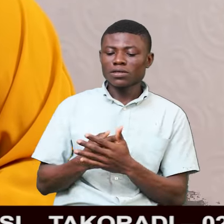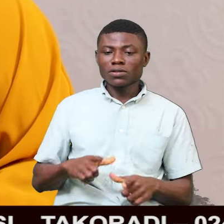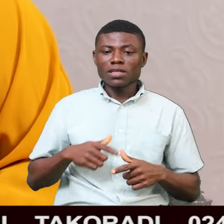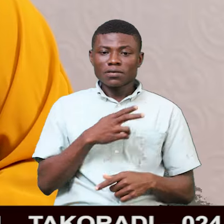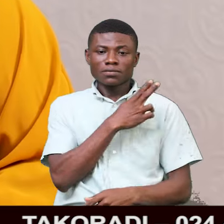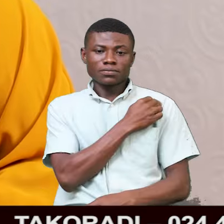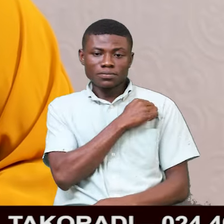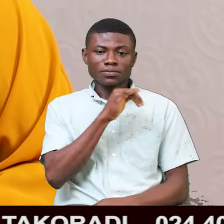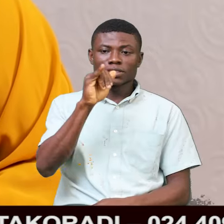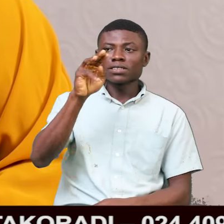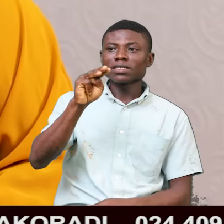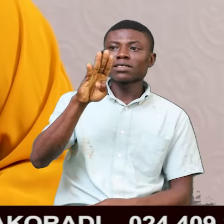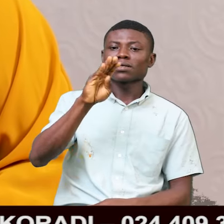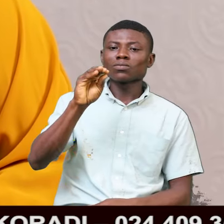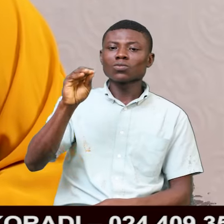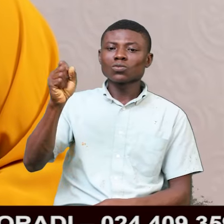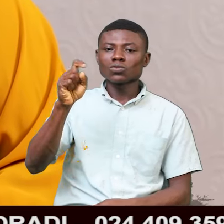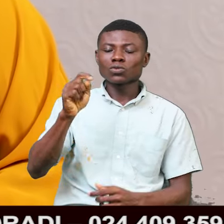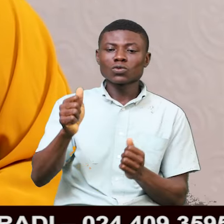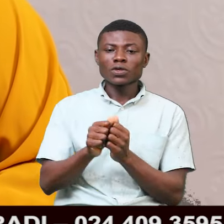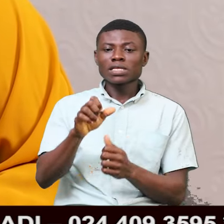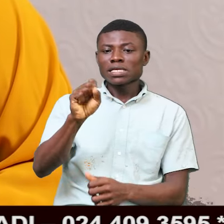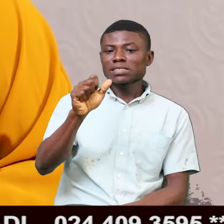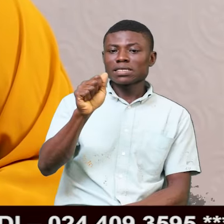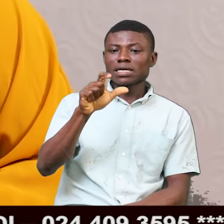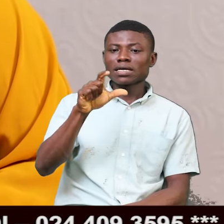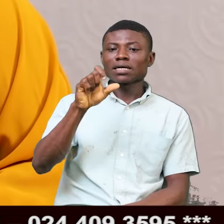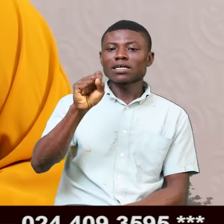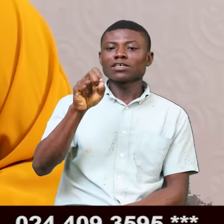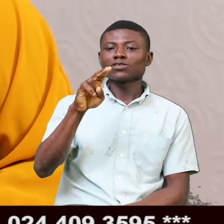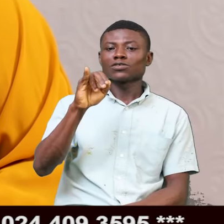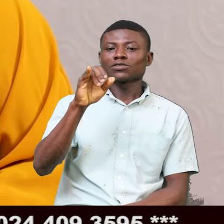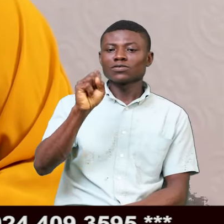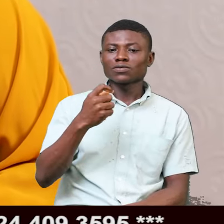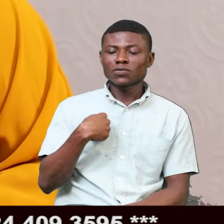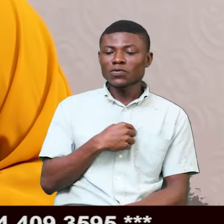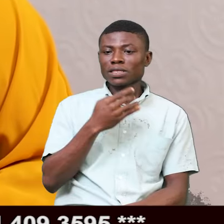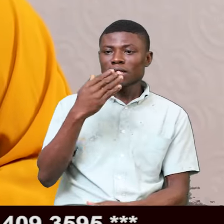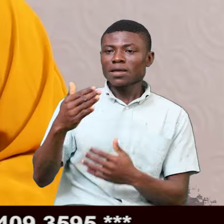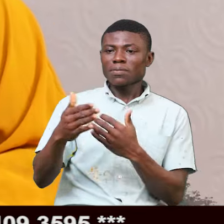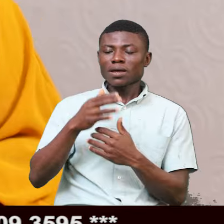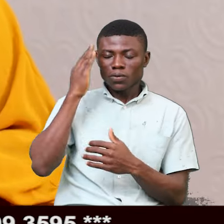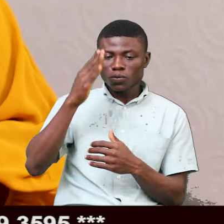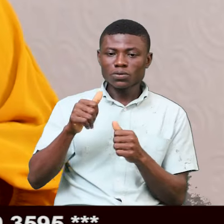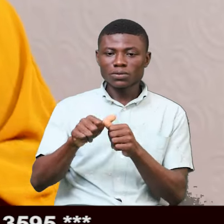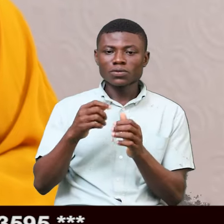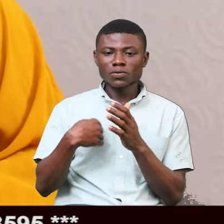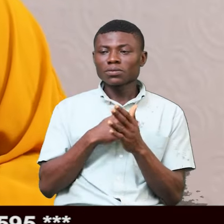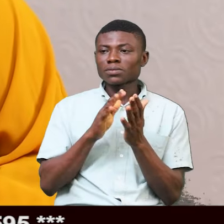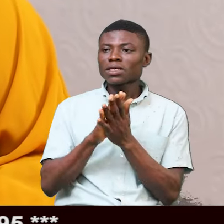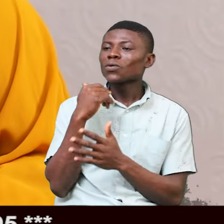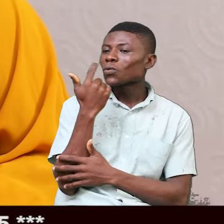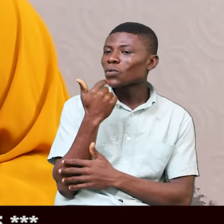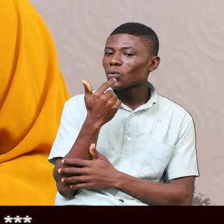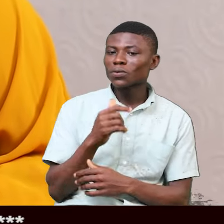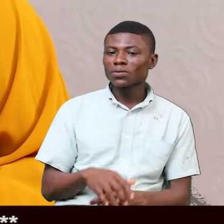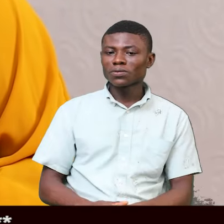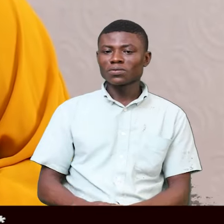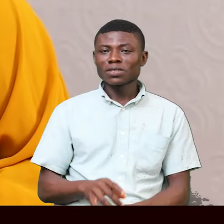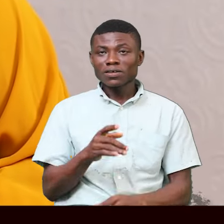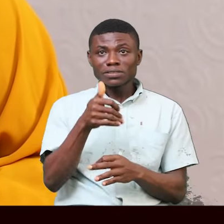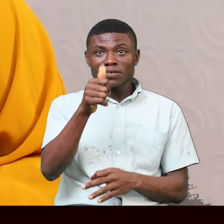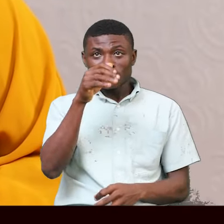Homeopathy. Imbust herbal mixture and a salcious pink salt. Woni sponsors. Ye do masia ba ye babu sa say weni.